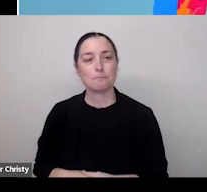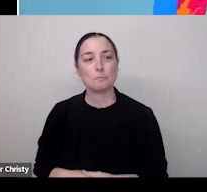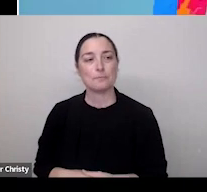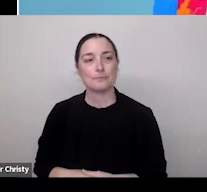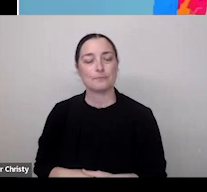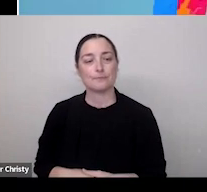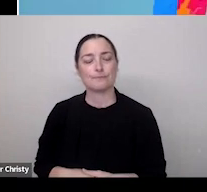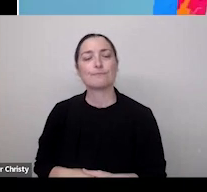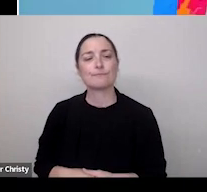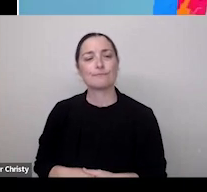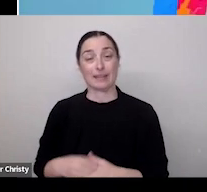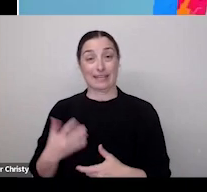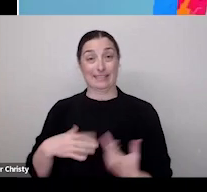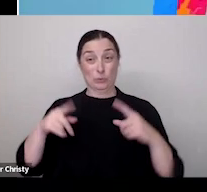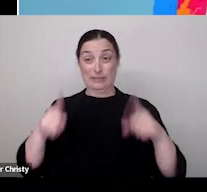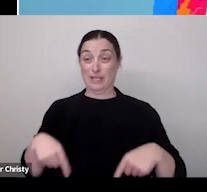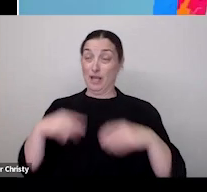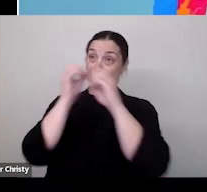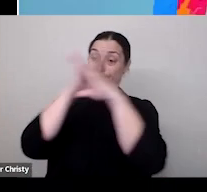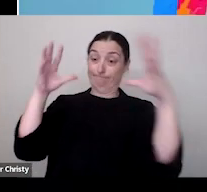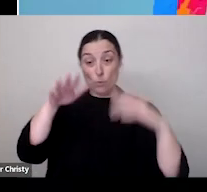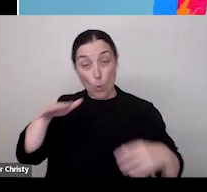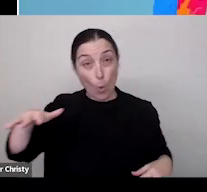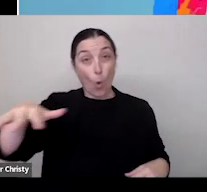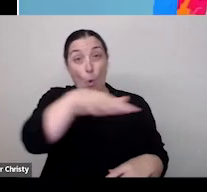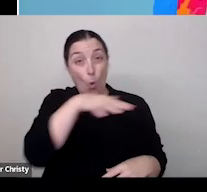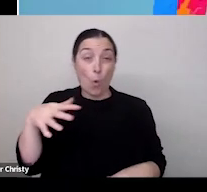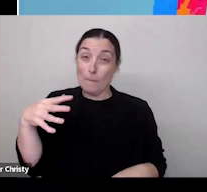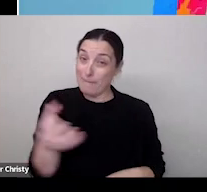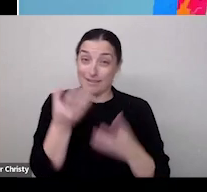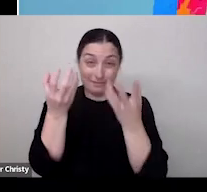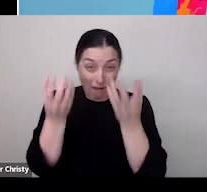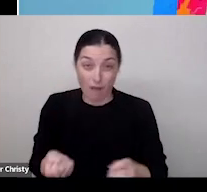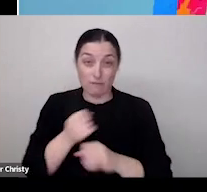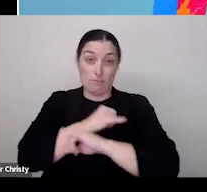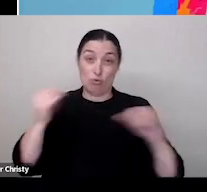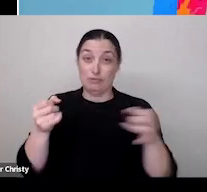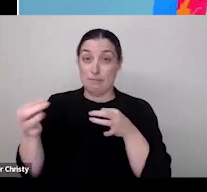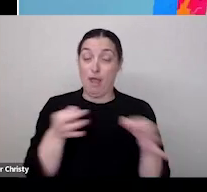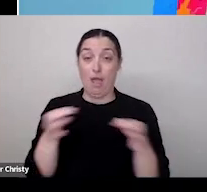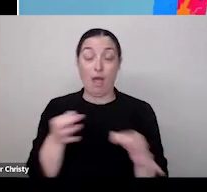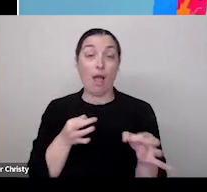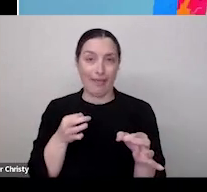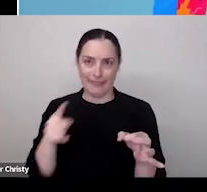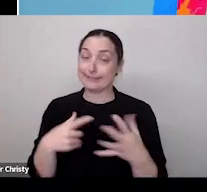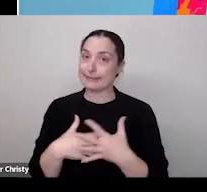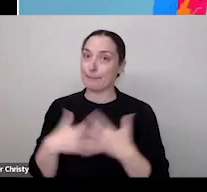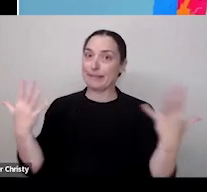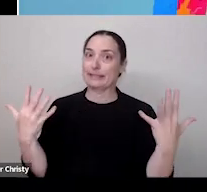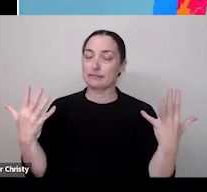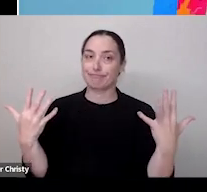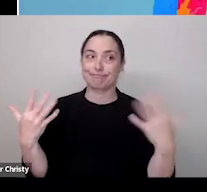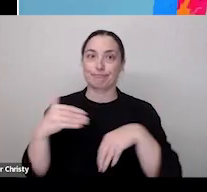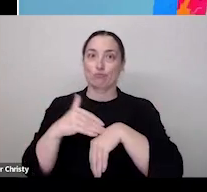with the idea that everybody needs an emergency plan. And this is really one of the larger problems that this research sought